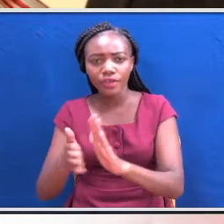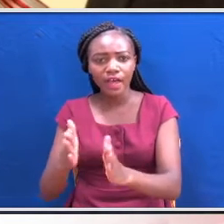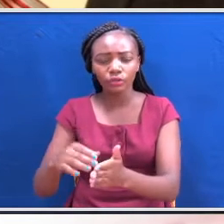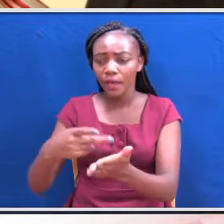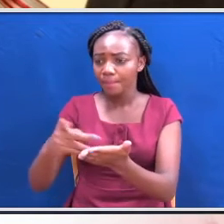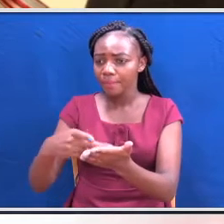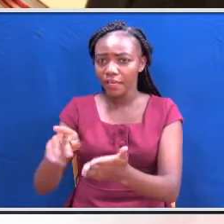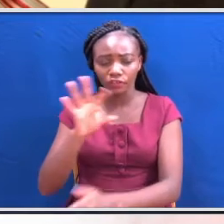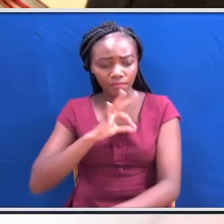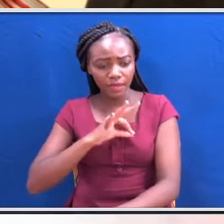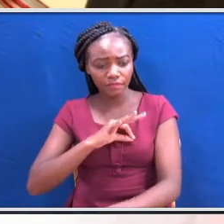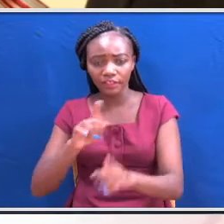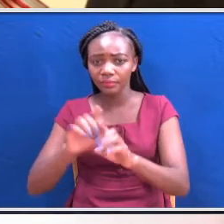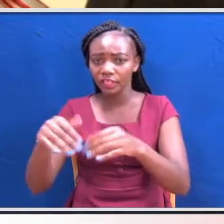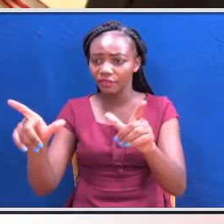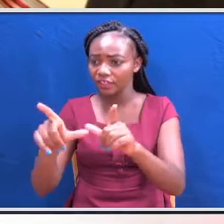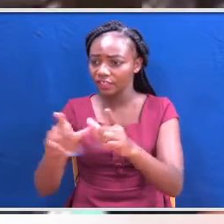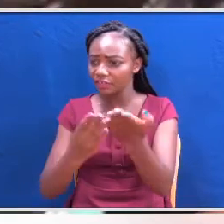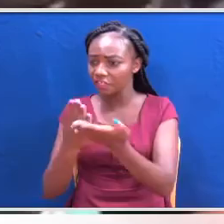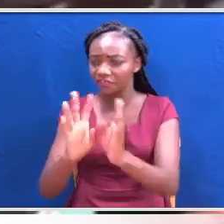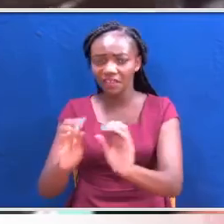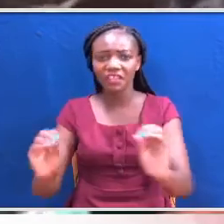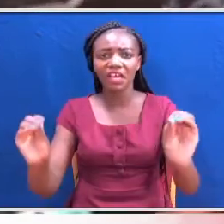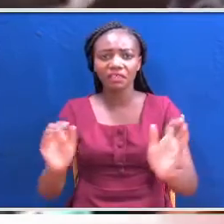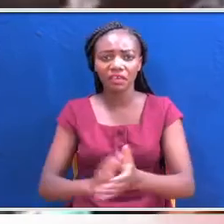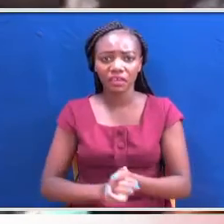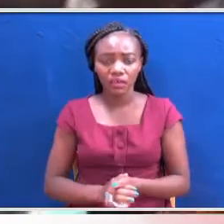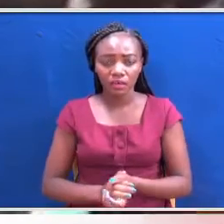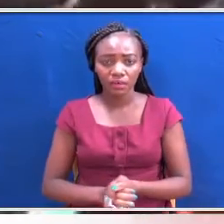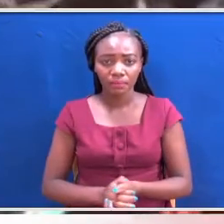and not giving her a certificate of service.